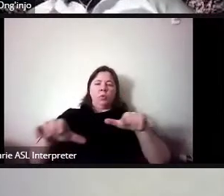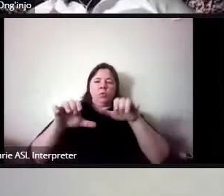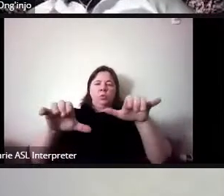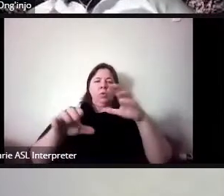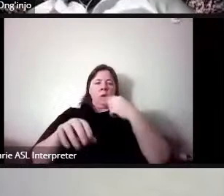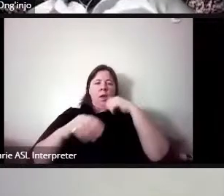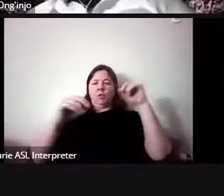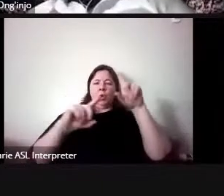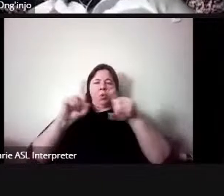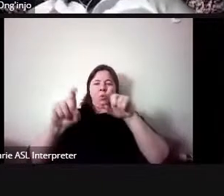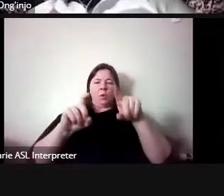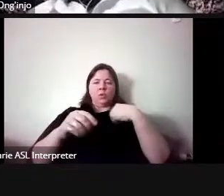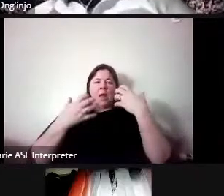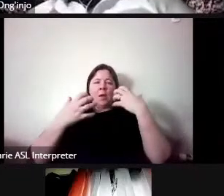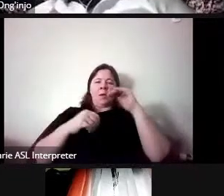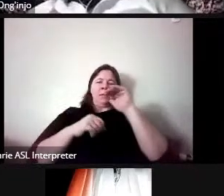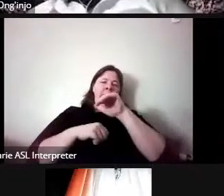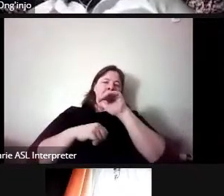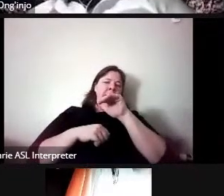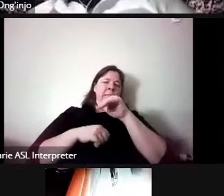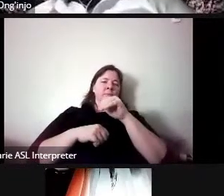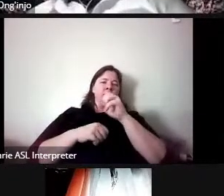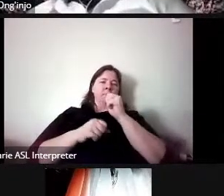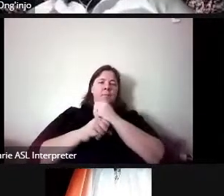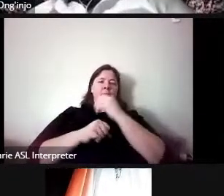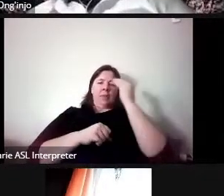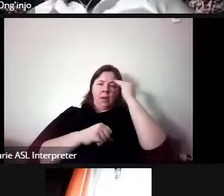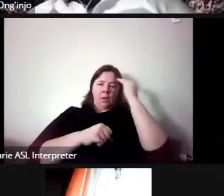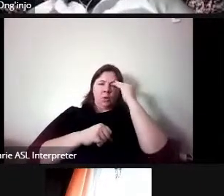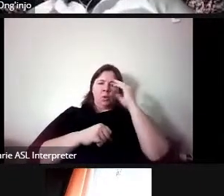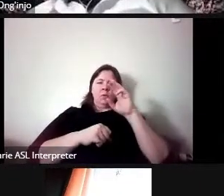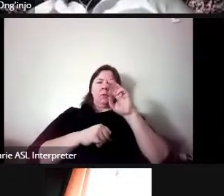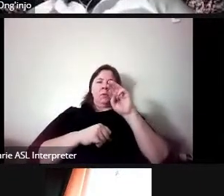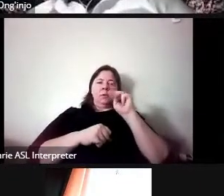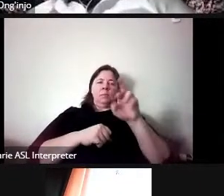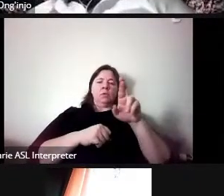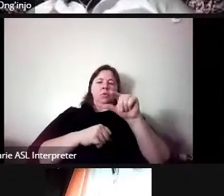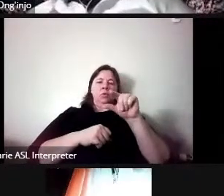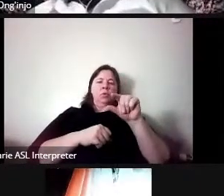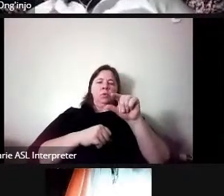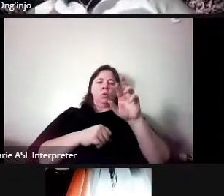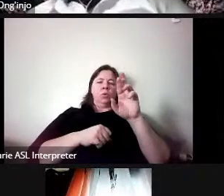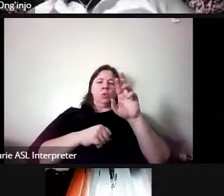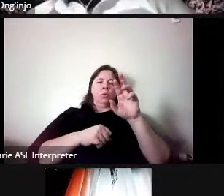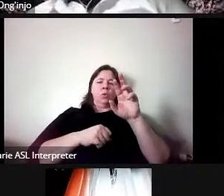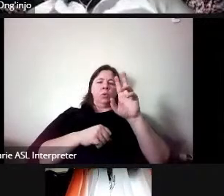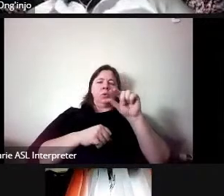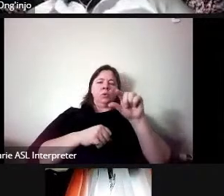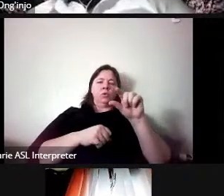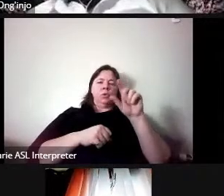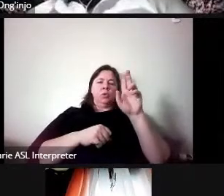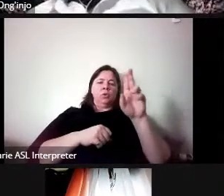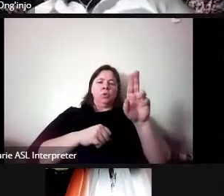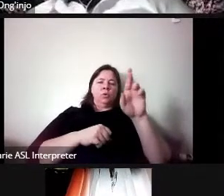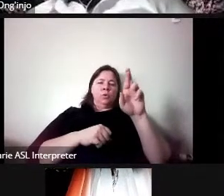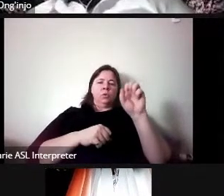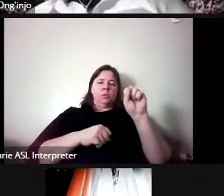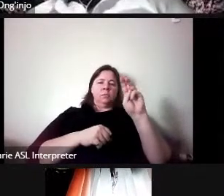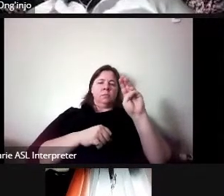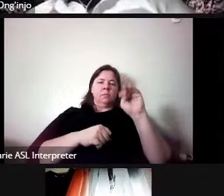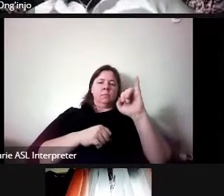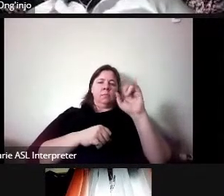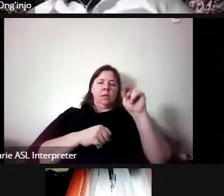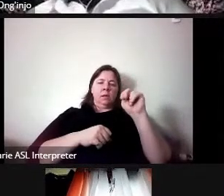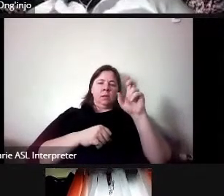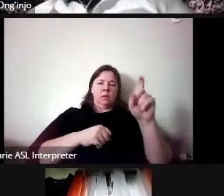no questions, Marina. I just wanted to acknowledge Mr. GURSMINDER. Thank you so much. Awesome.